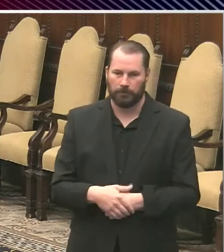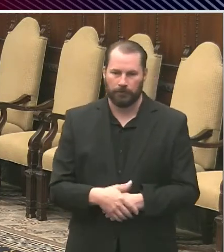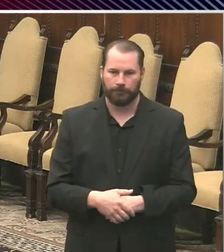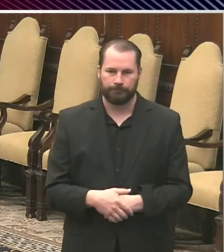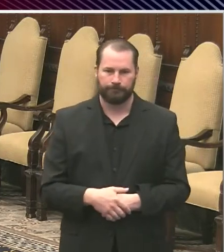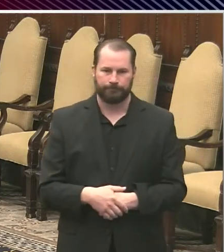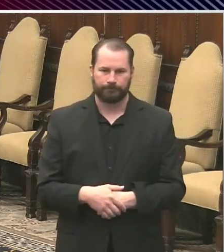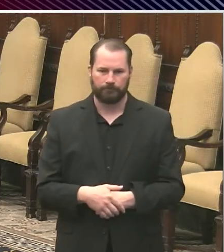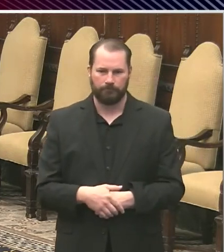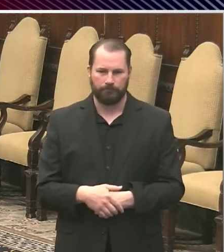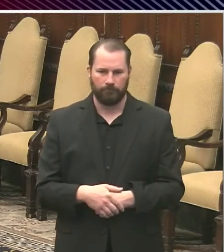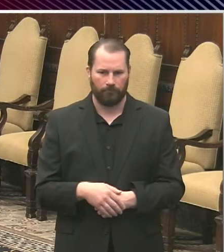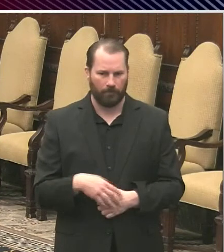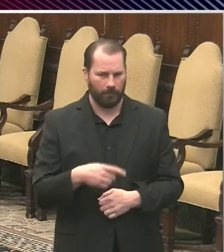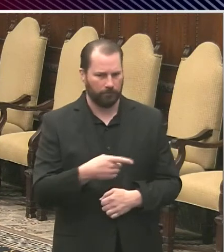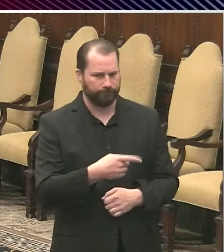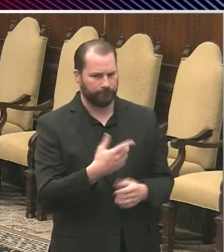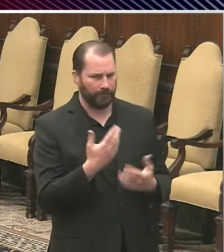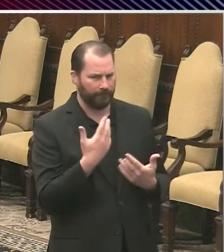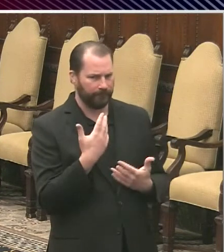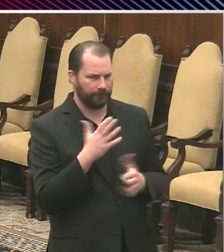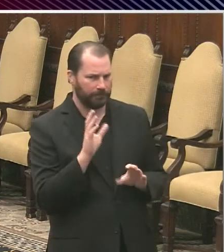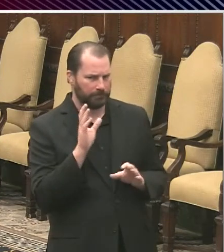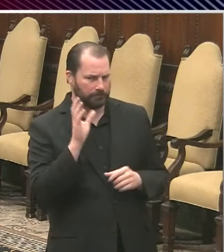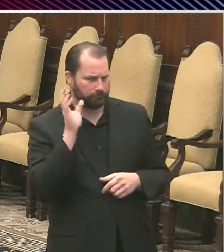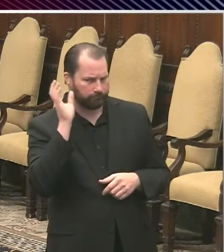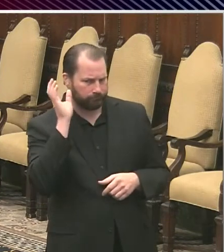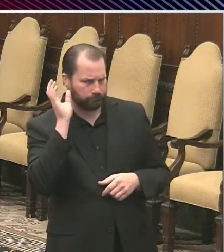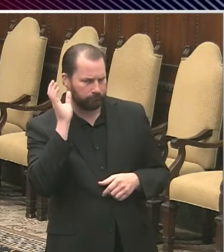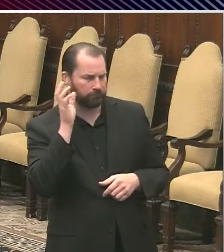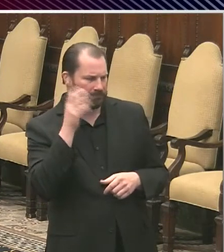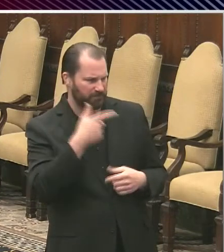Lendistry? I'm